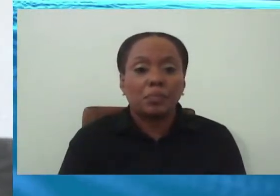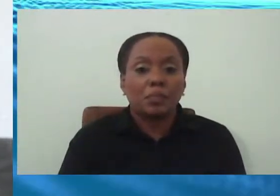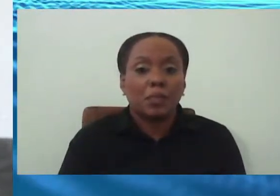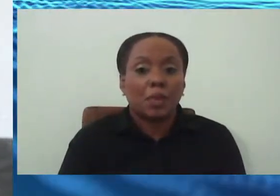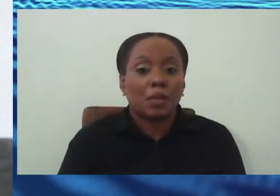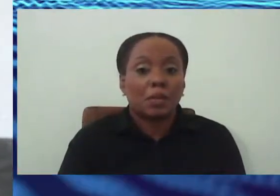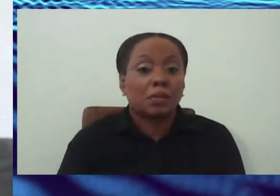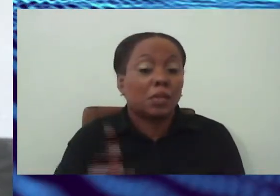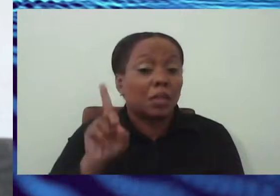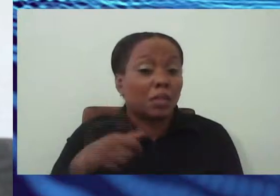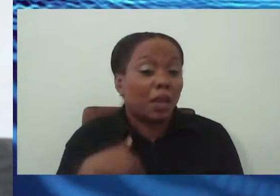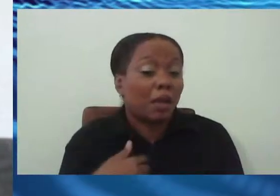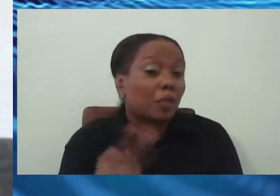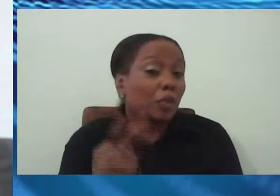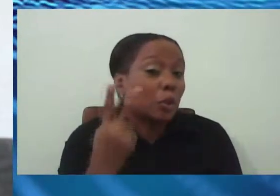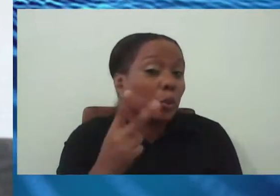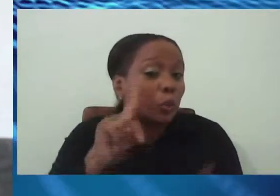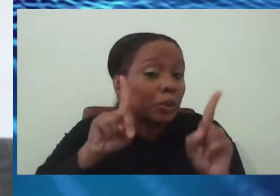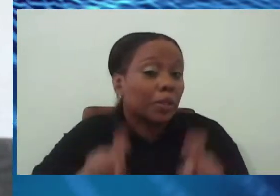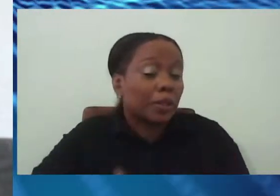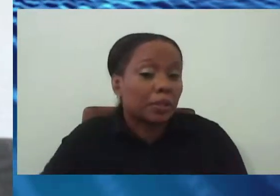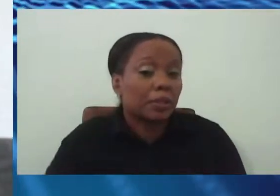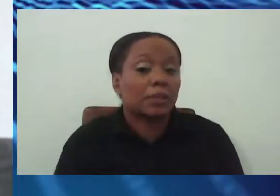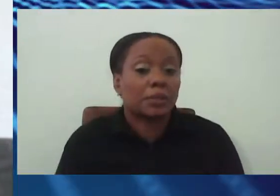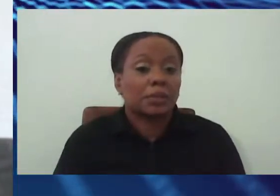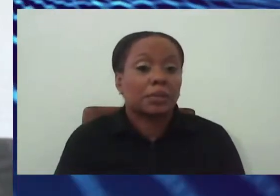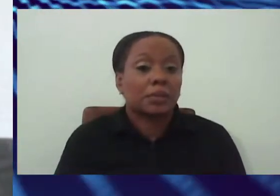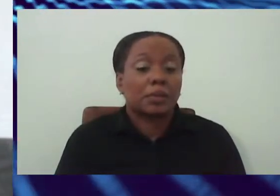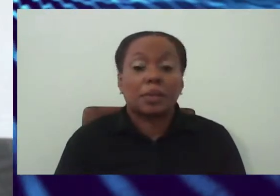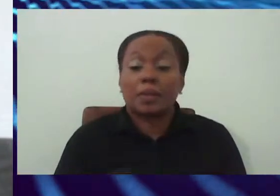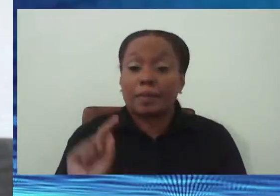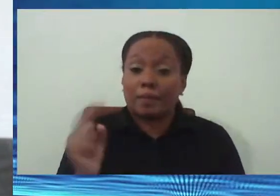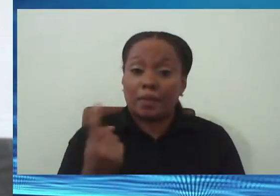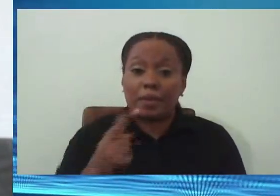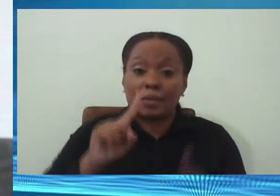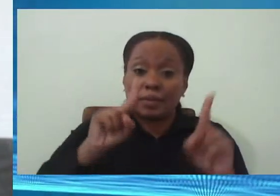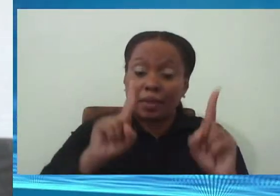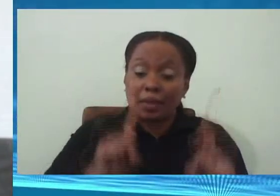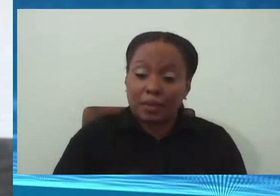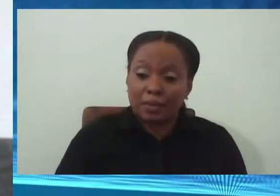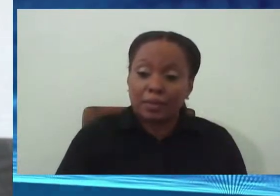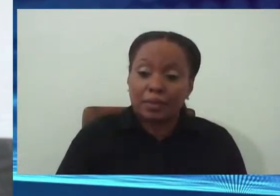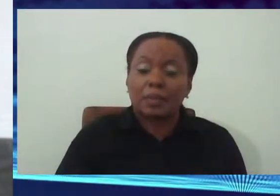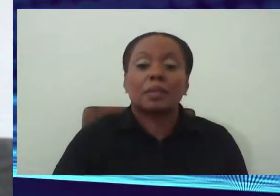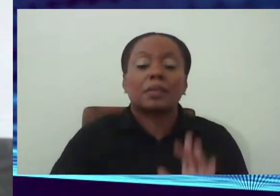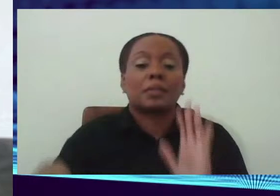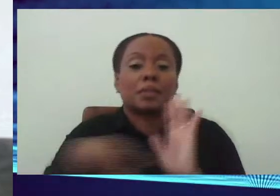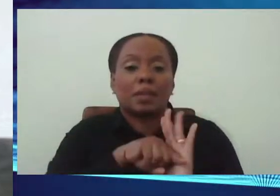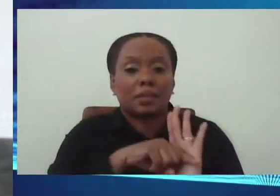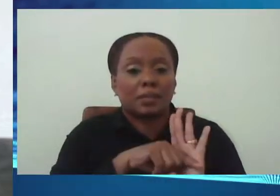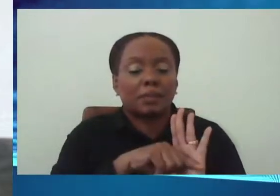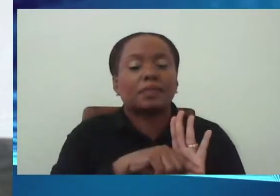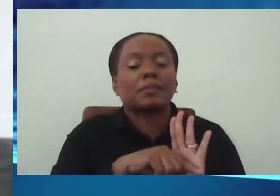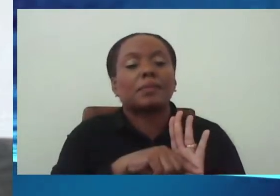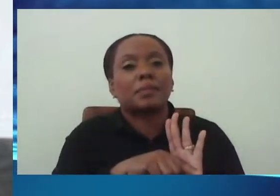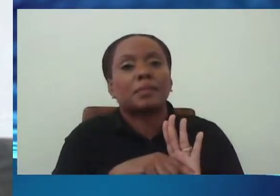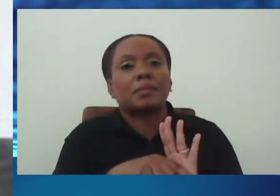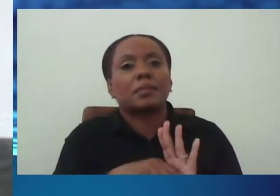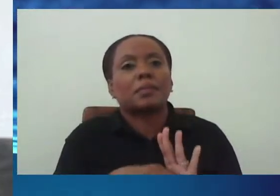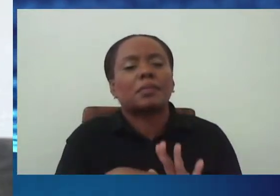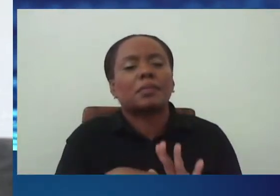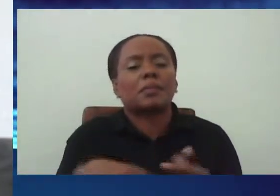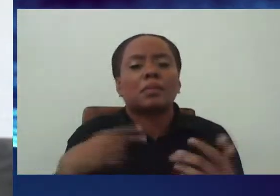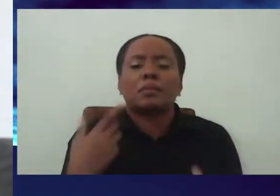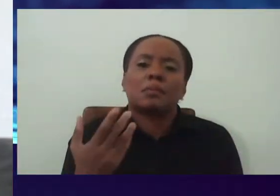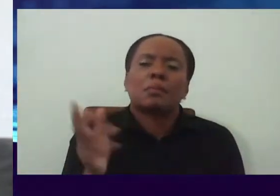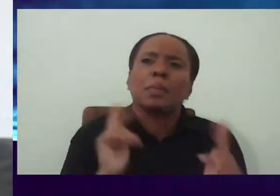tests. And after that first test, it comes back negative. What's going through the minds of many